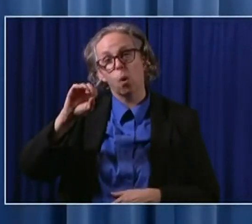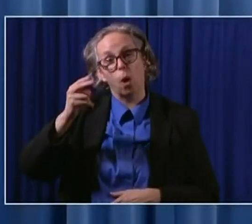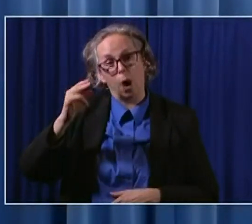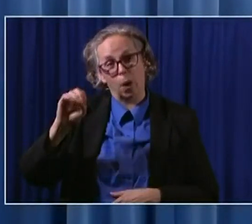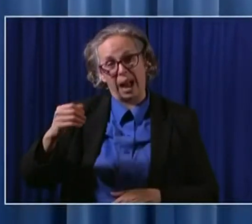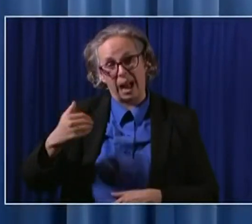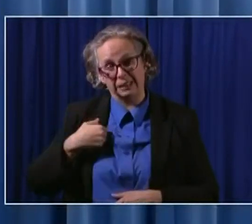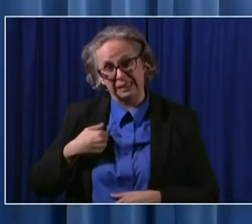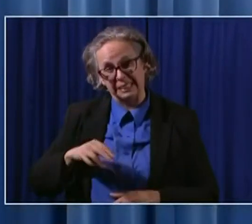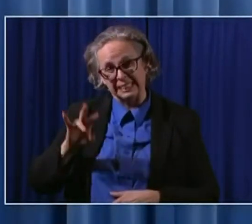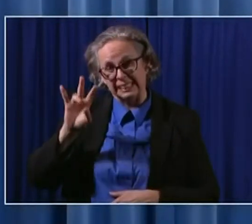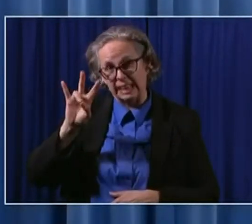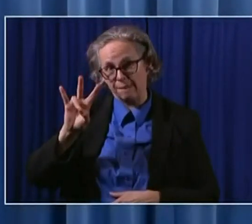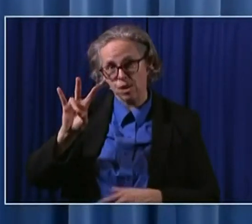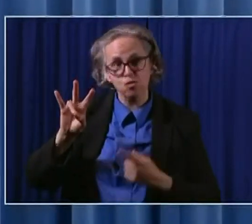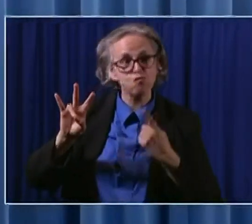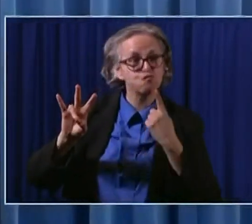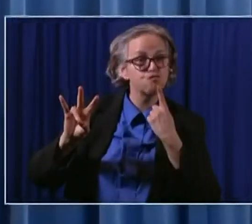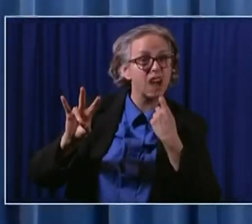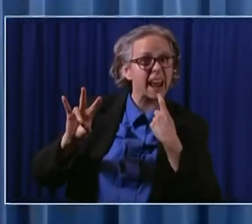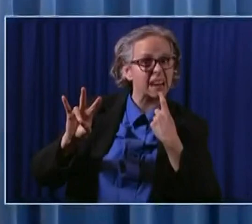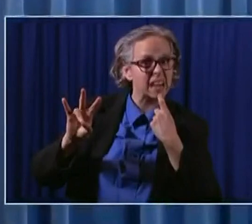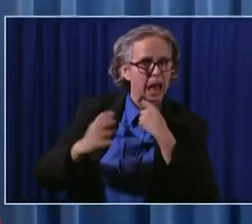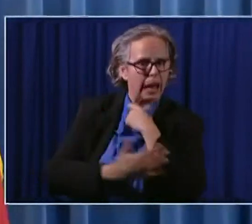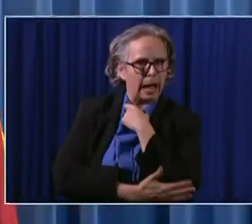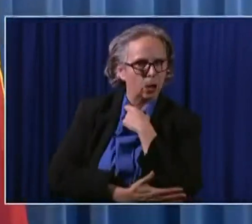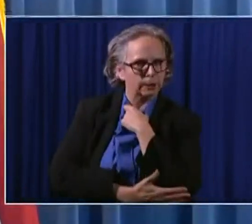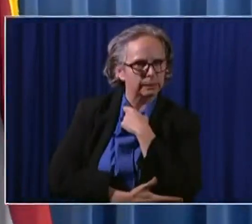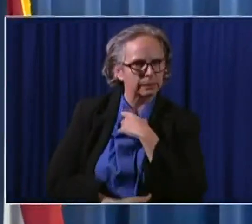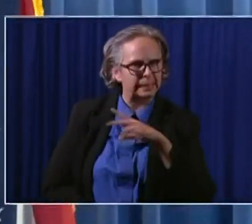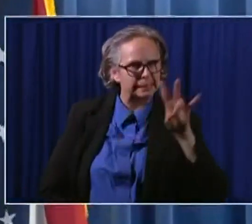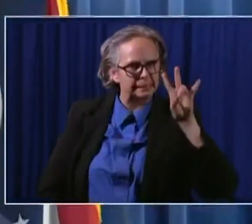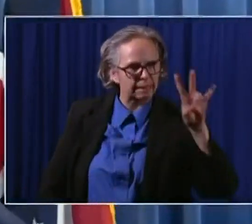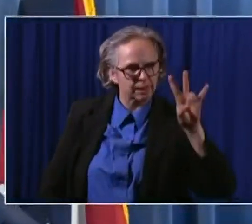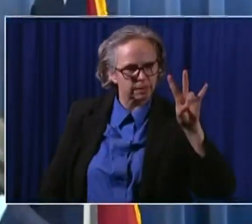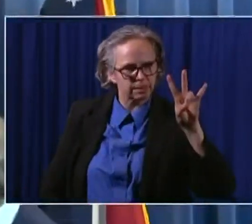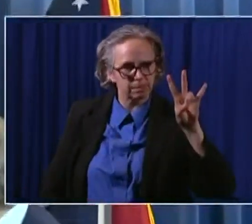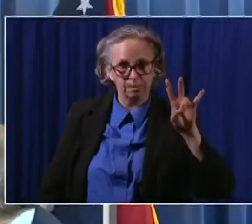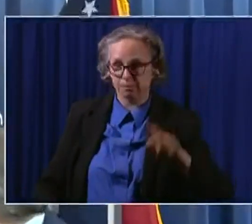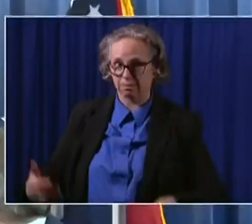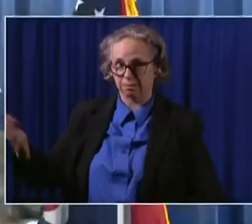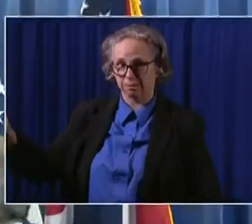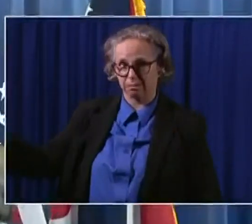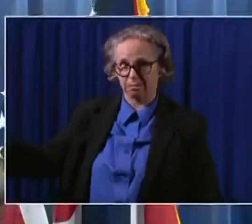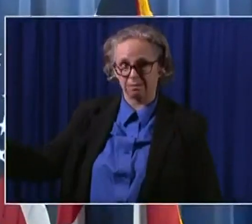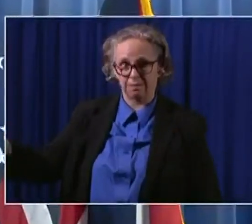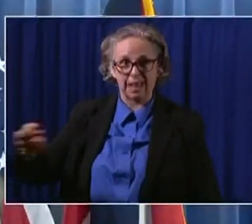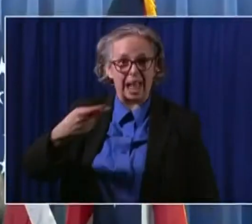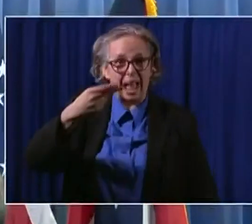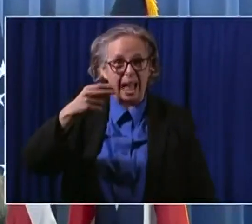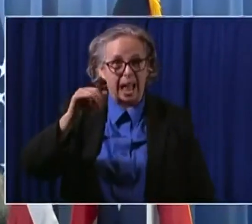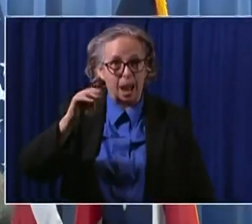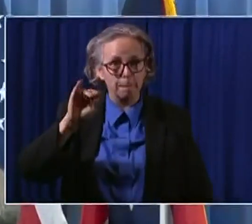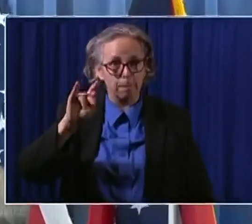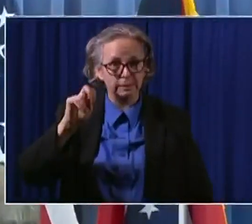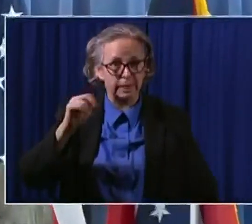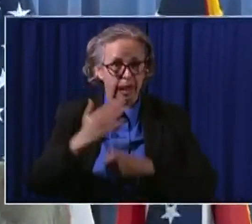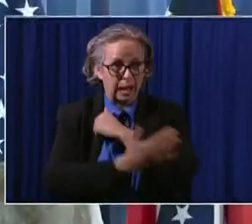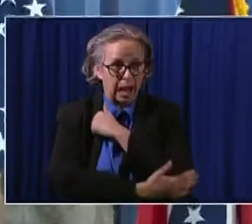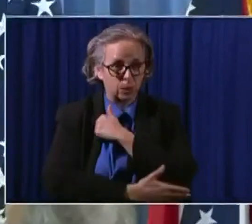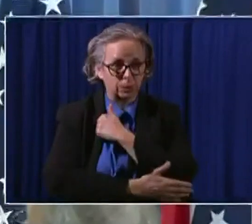public health emergency. And you can see the counties, again, Hamilton County, Butler County, Montgomery County, then